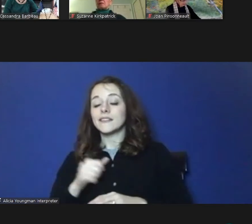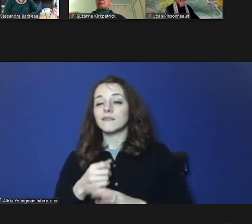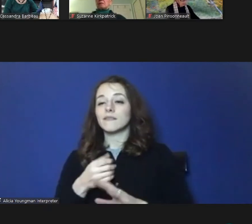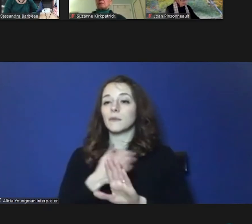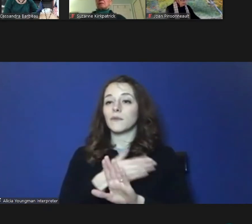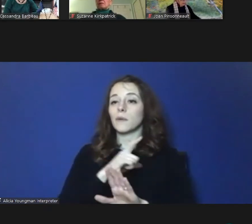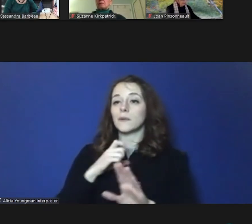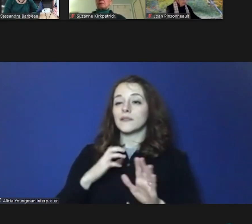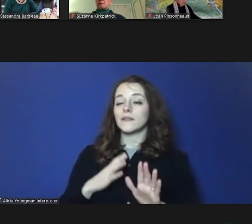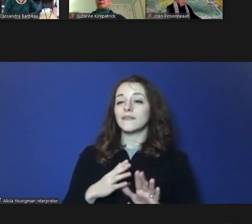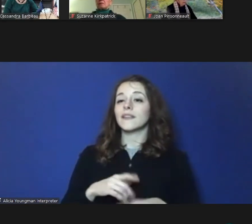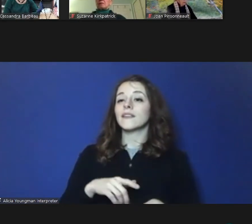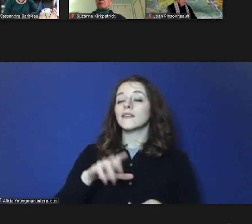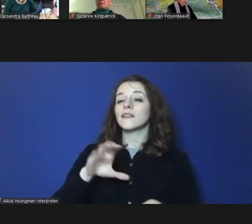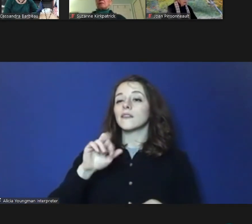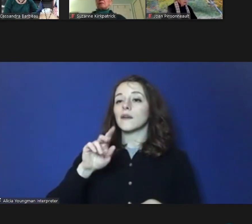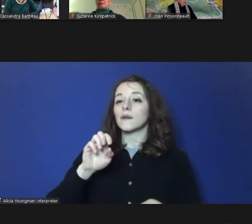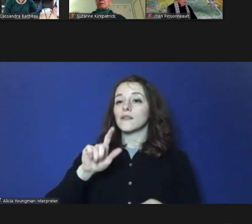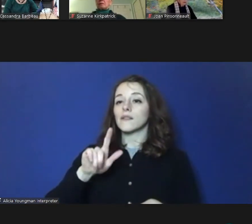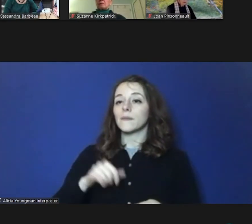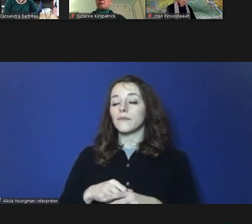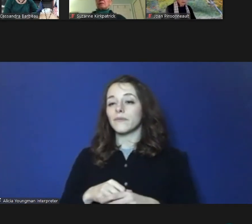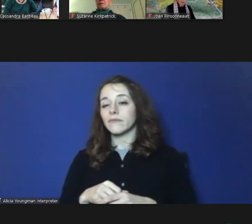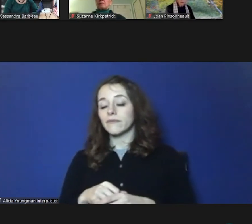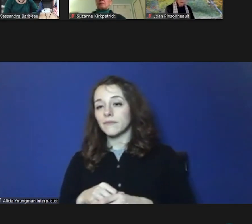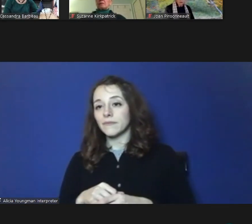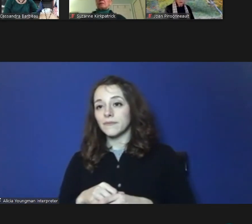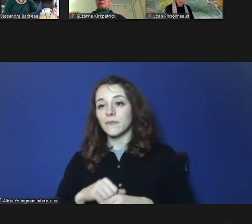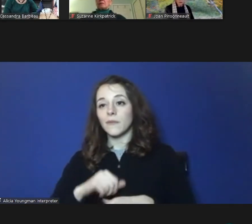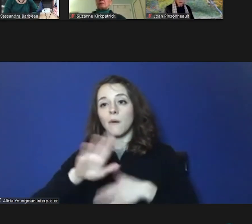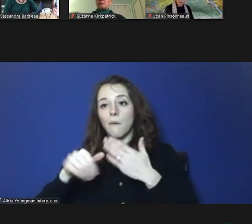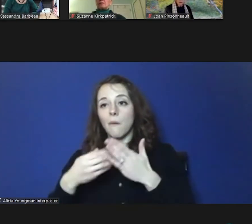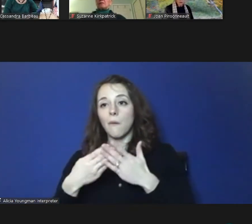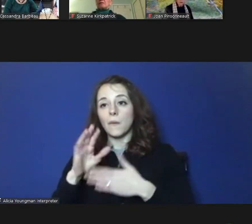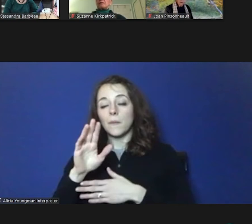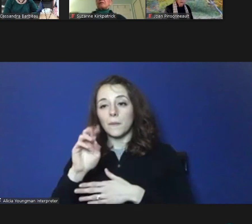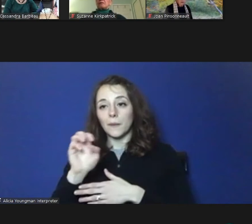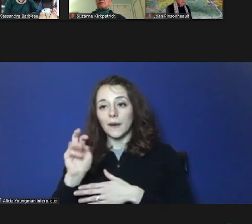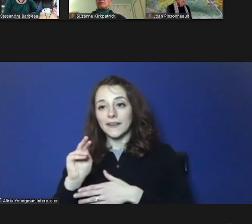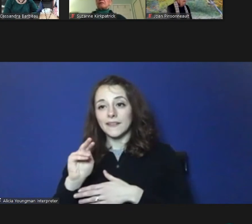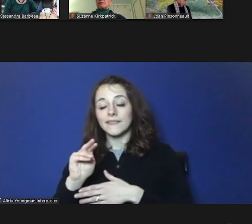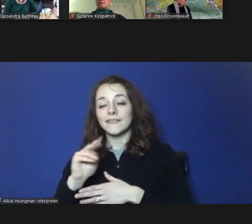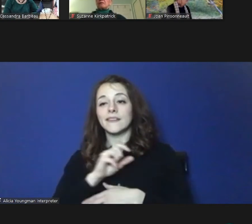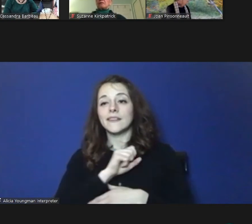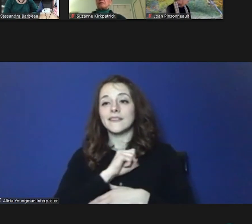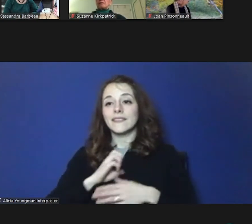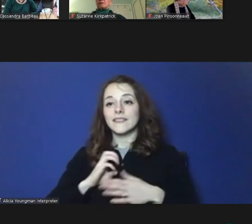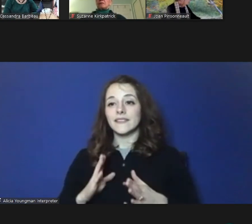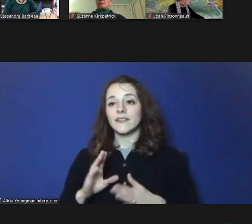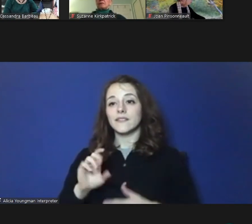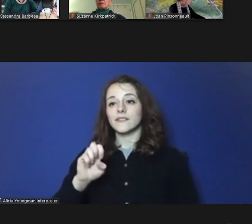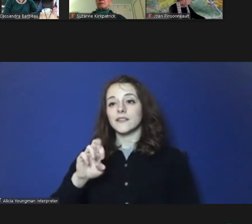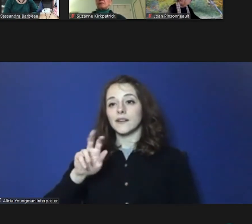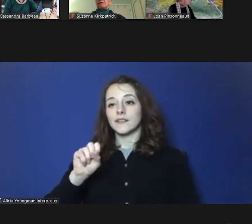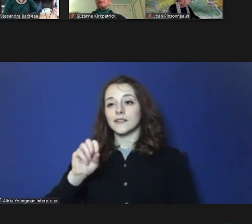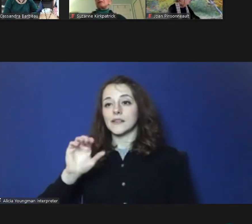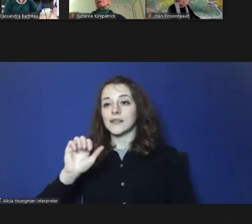Representative Carroll, and Corcoran, all of Bennington, and Senator Sears and